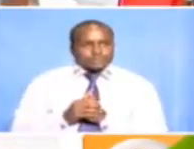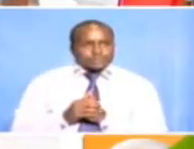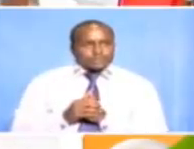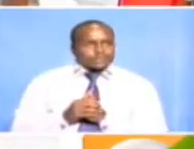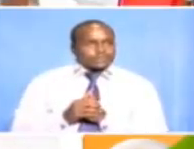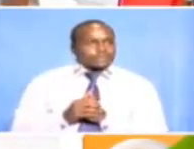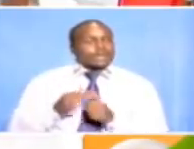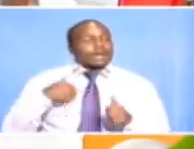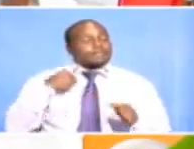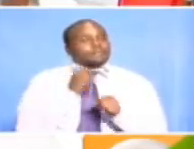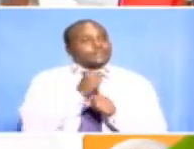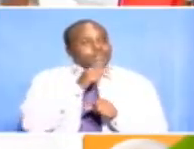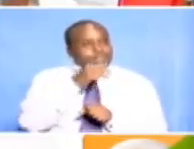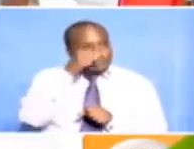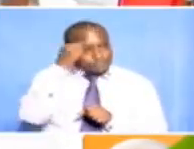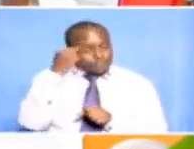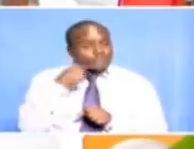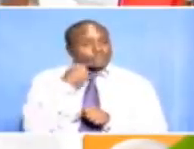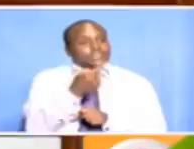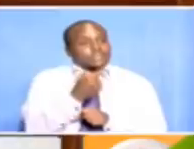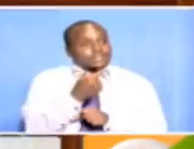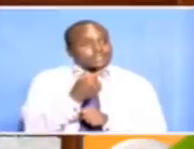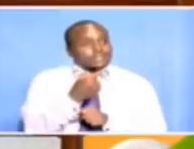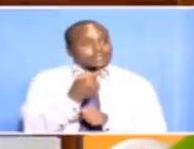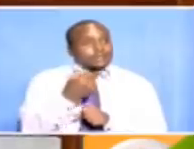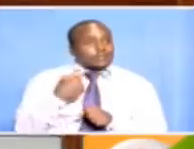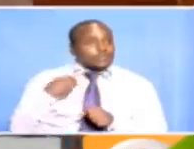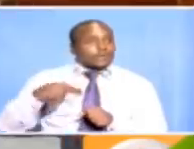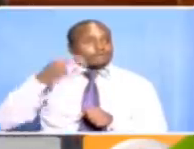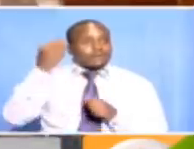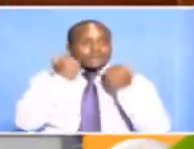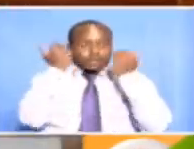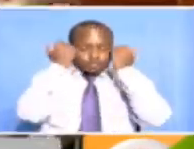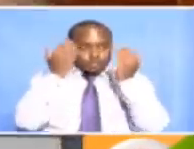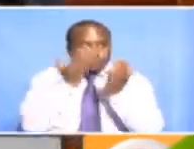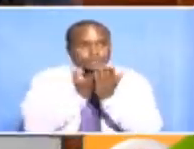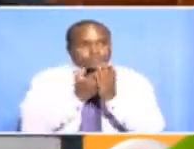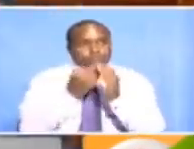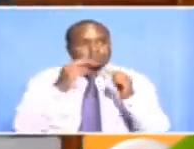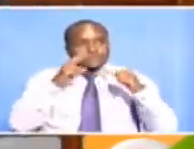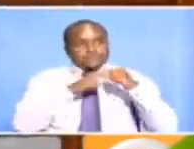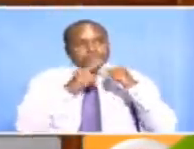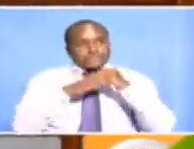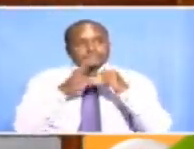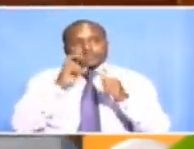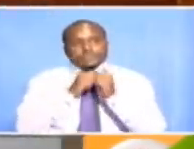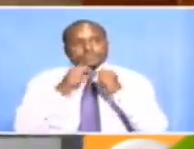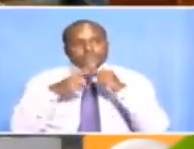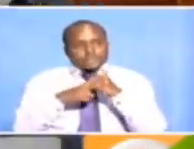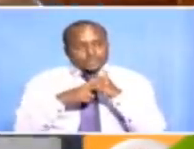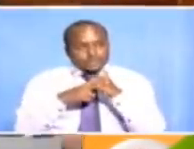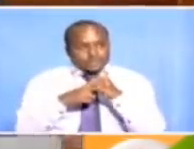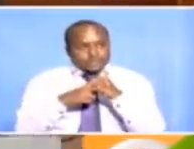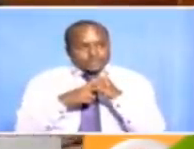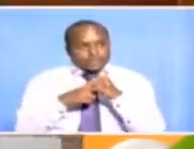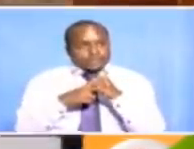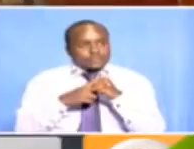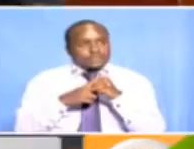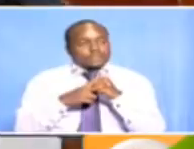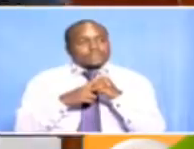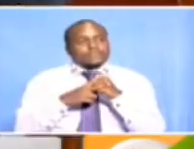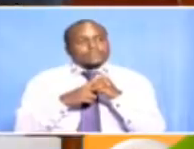Governor, this because I've told you there is High Court Petition Number 79 of 2017 before Justice Ellen Wasilwa.